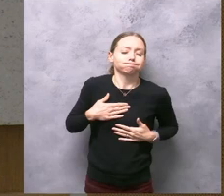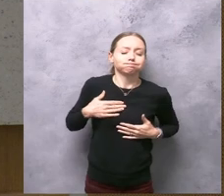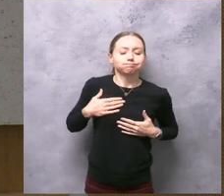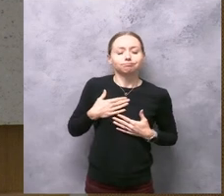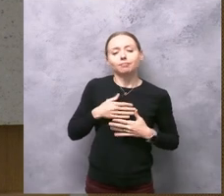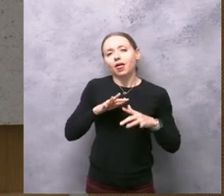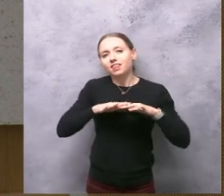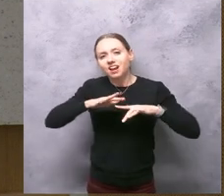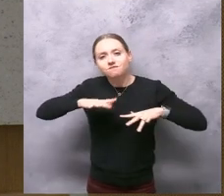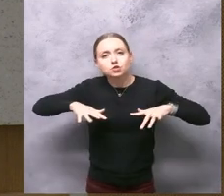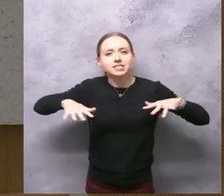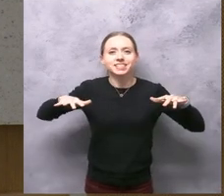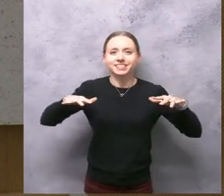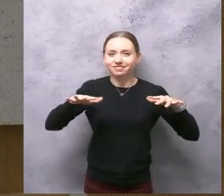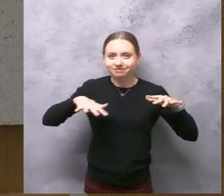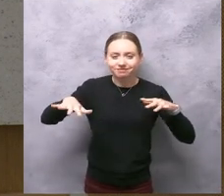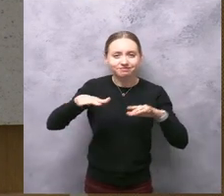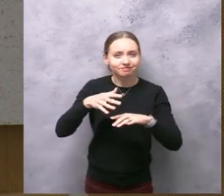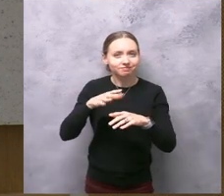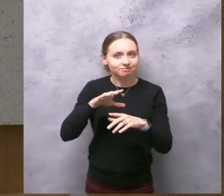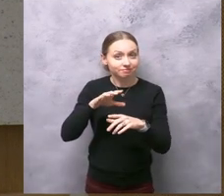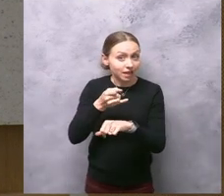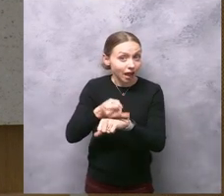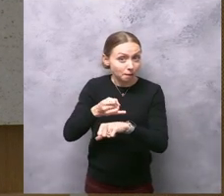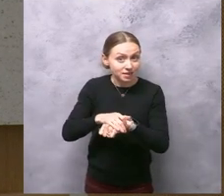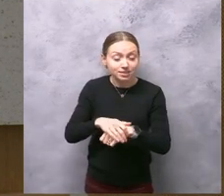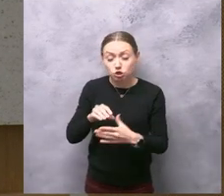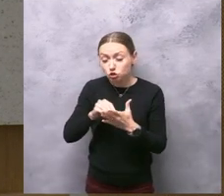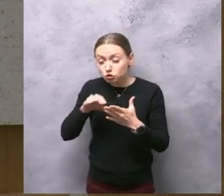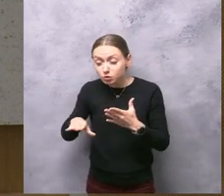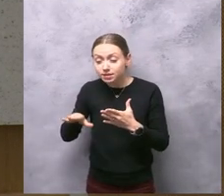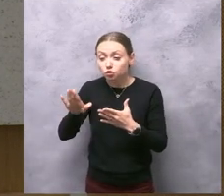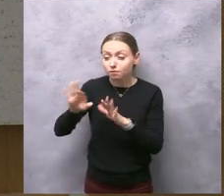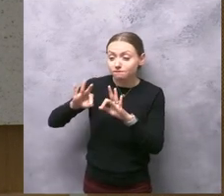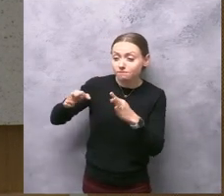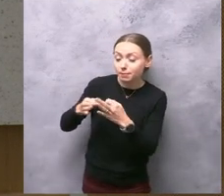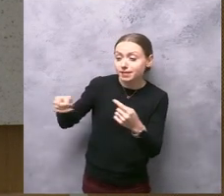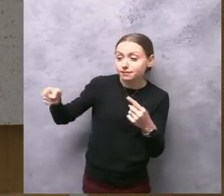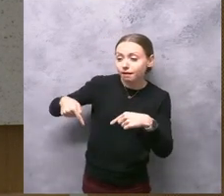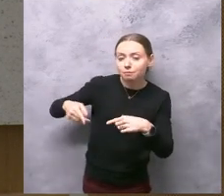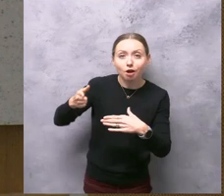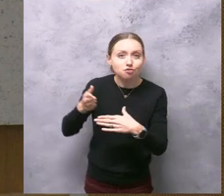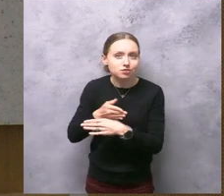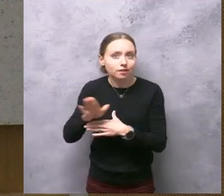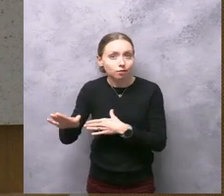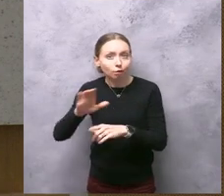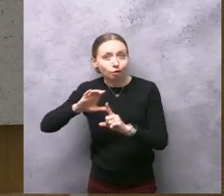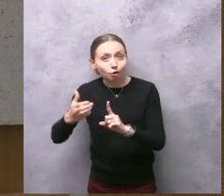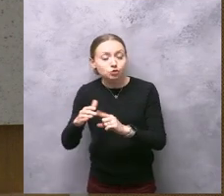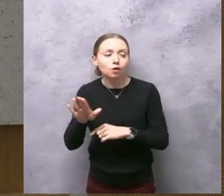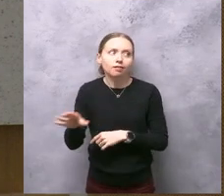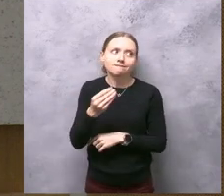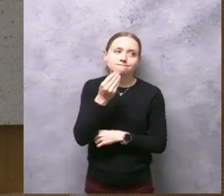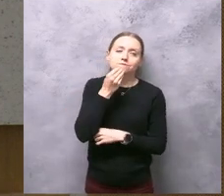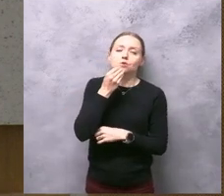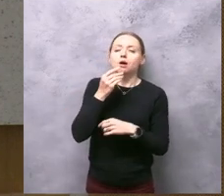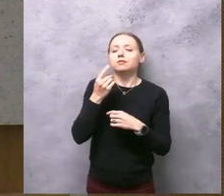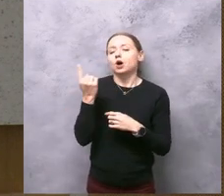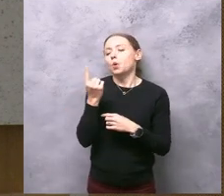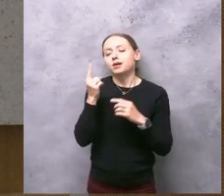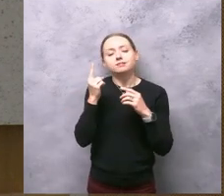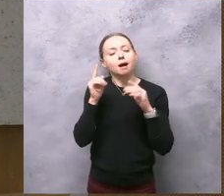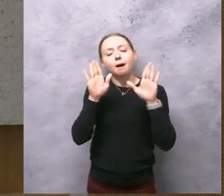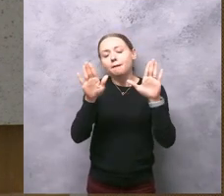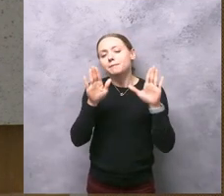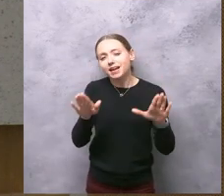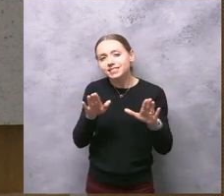our campuses. Students and their families come and they share their culture, their food, which is always amazing, dance,